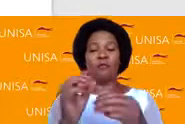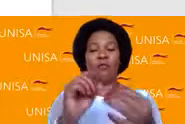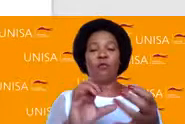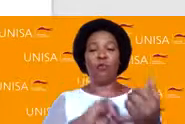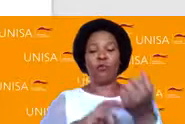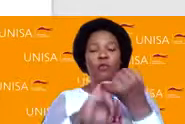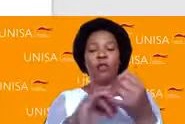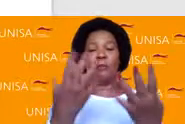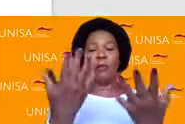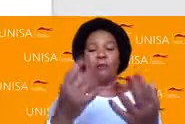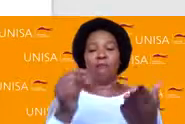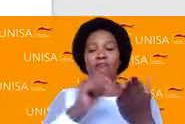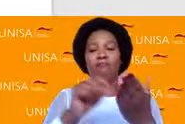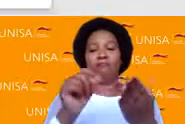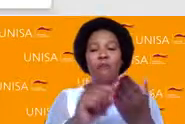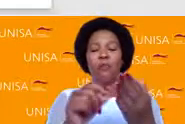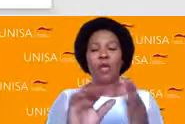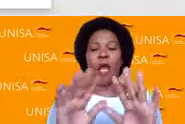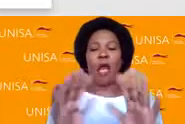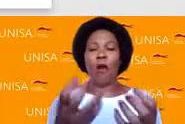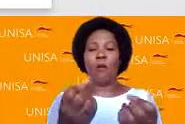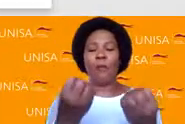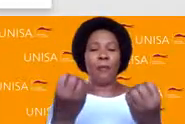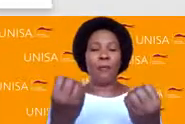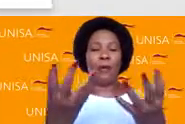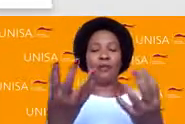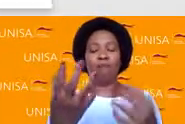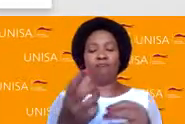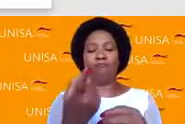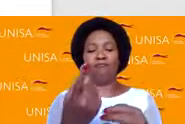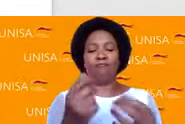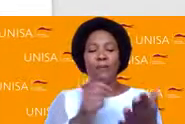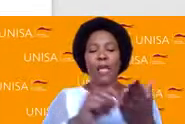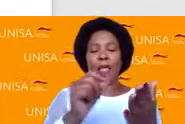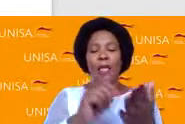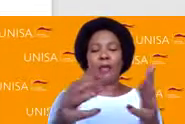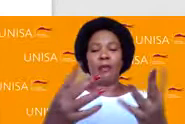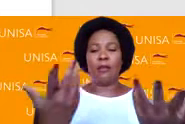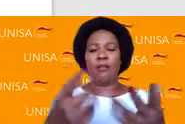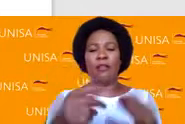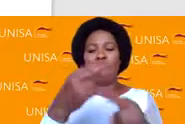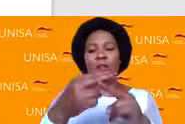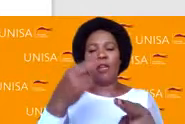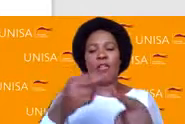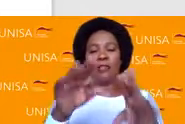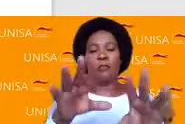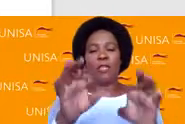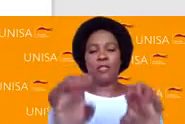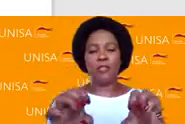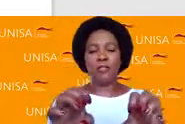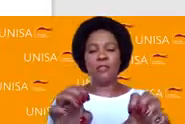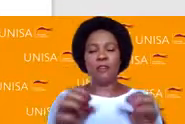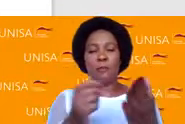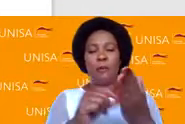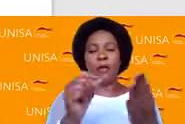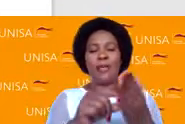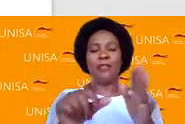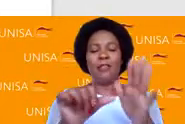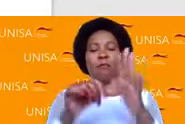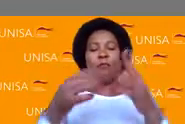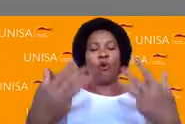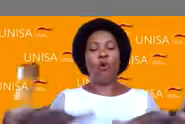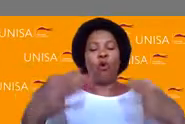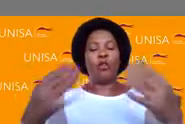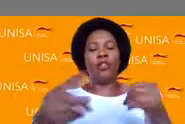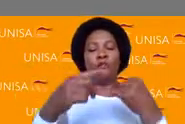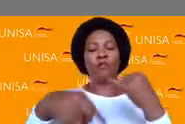mark, how much is the assessment going to be compared to your final examination mark. So this is a very, very important letter.